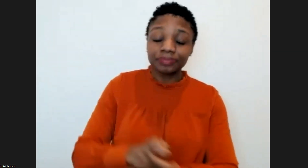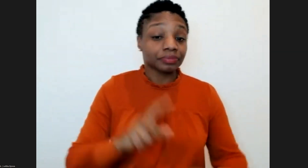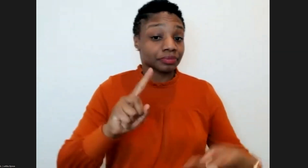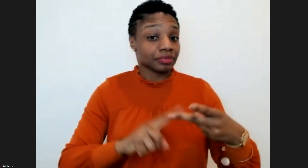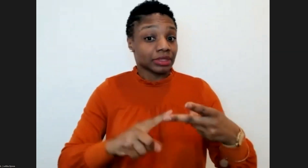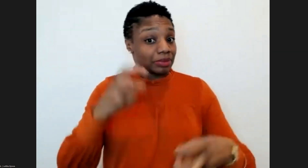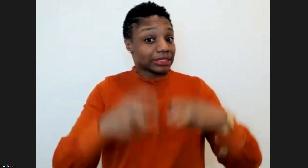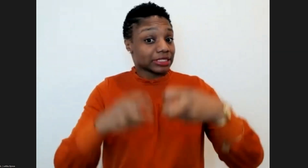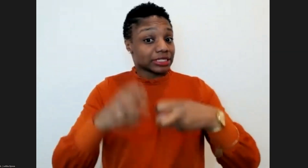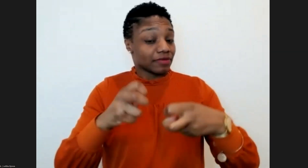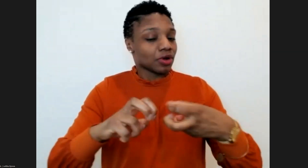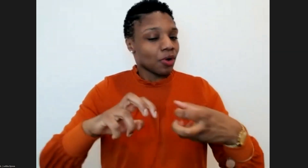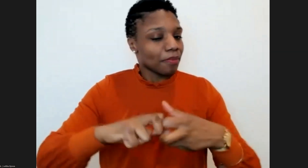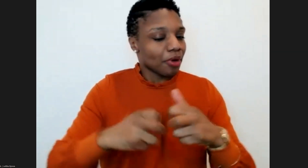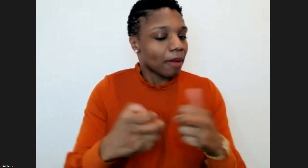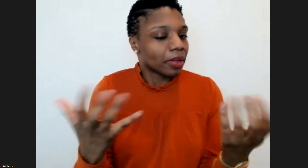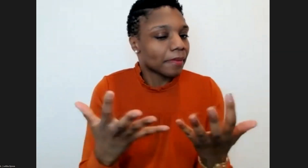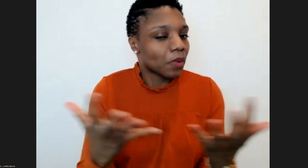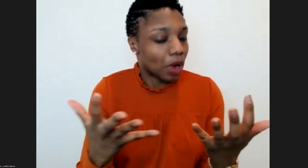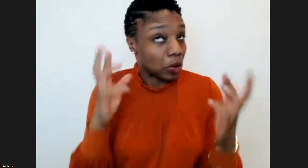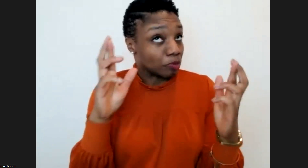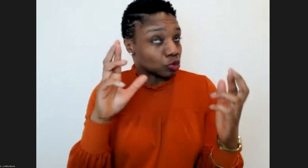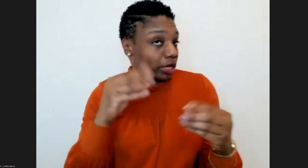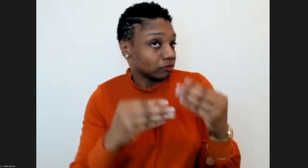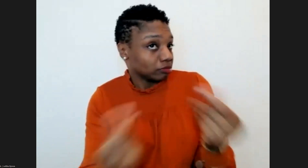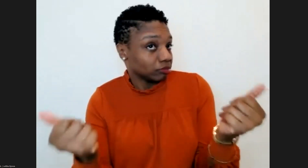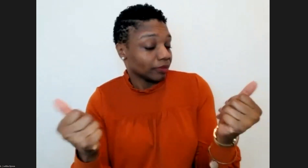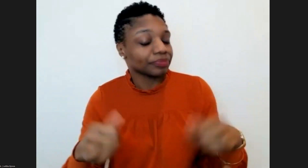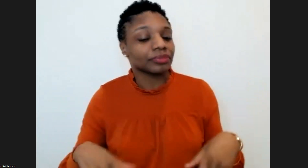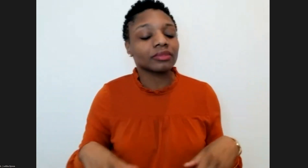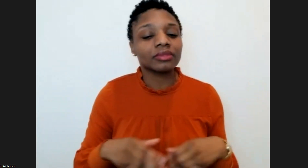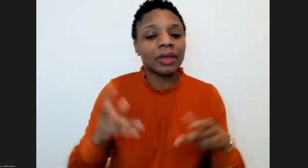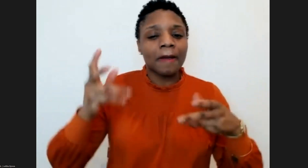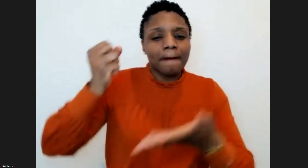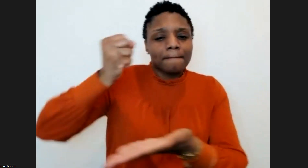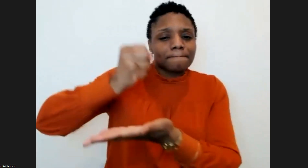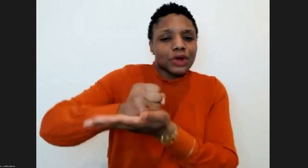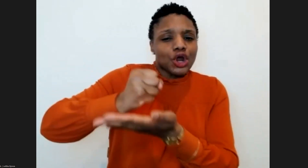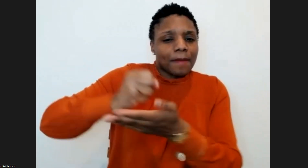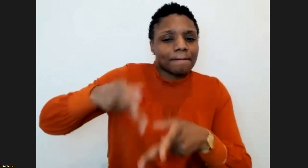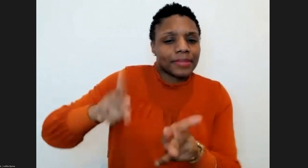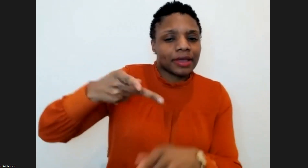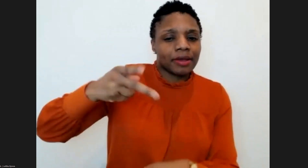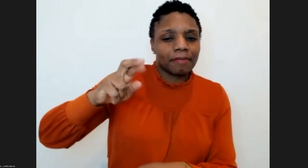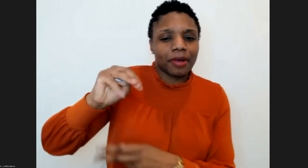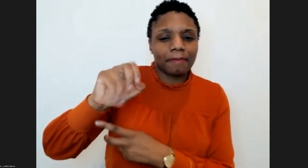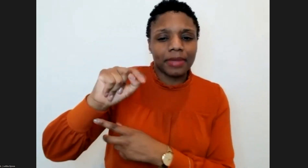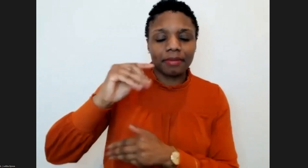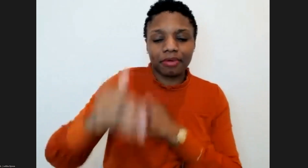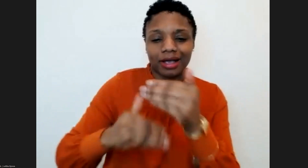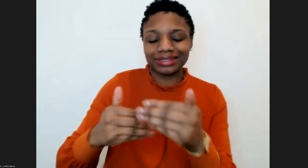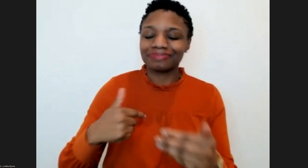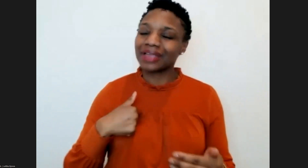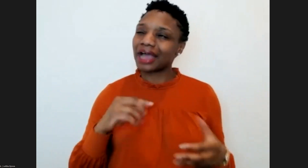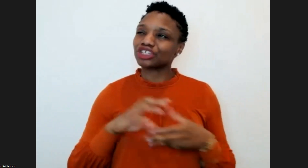you're able to address it, is the whole permitting process. And I speak from the experience of